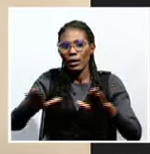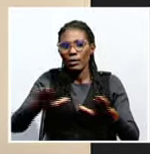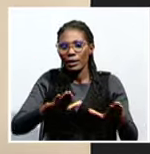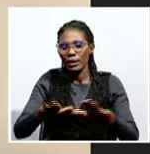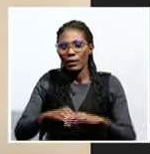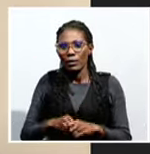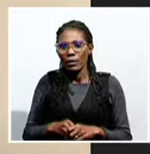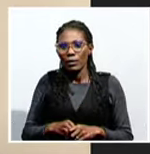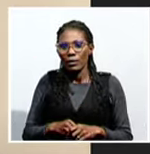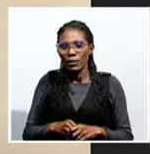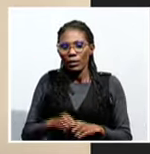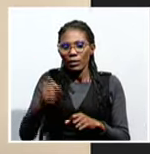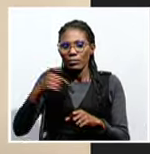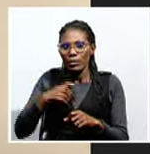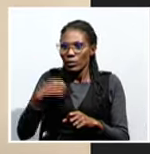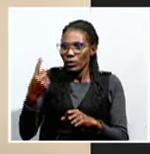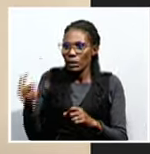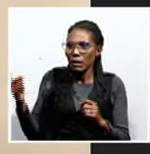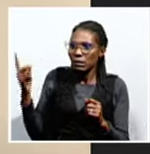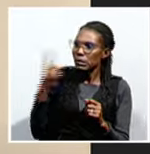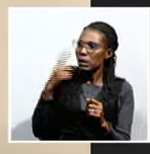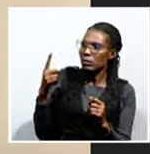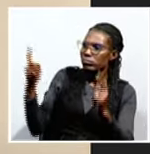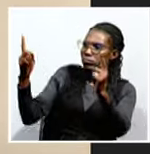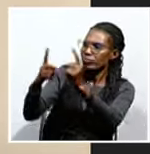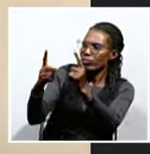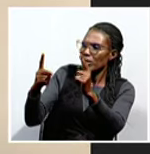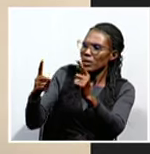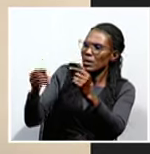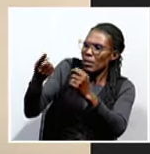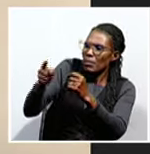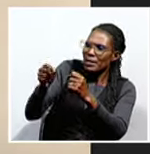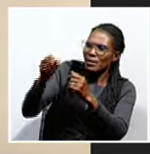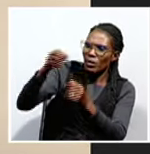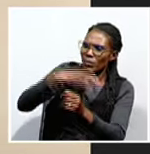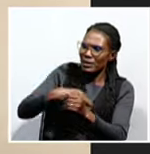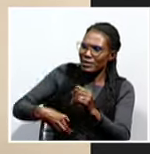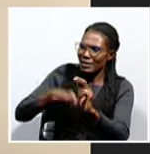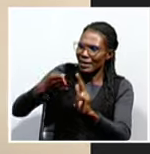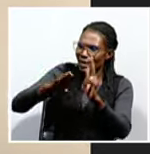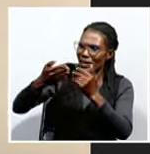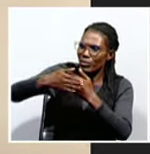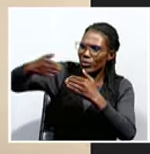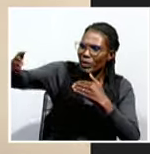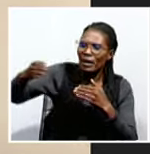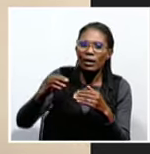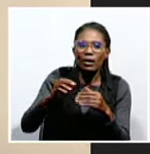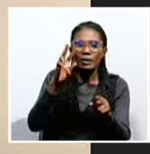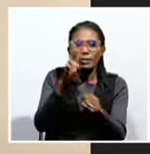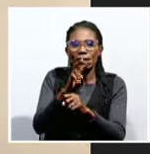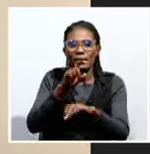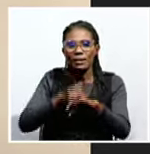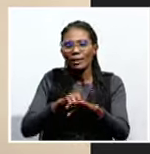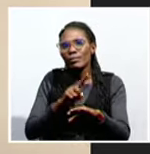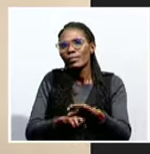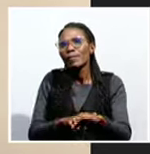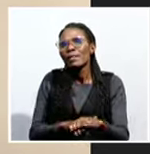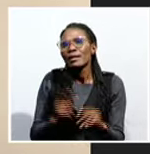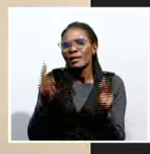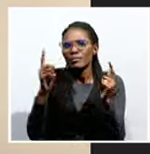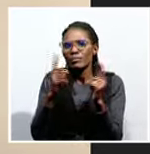him, because I just saw him from a distance. Then the second time I met him,